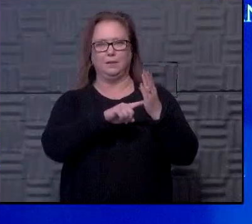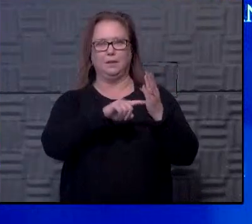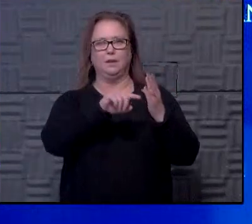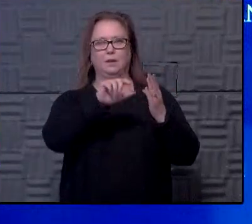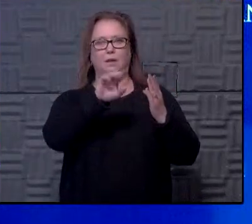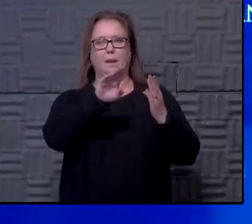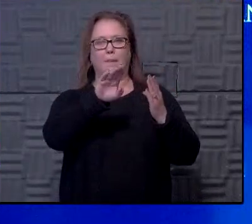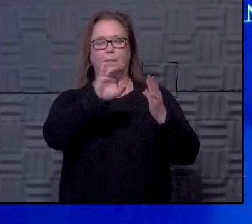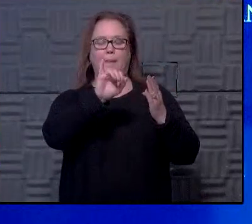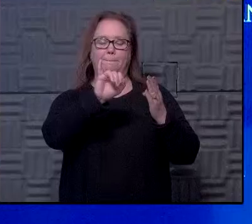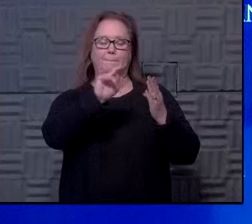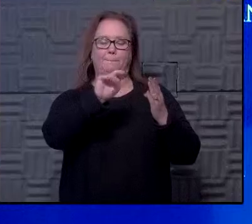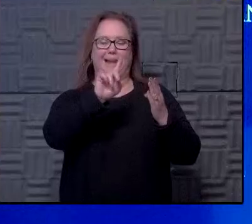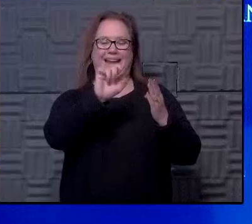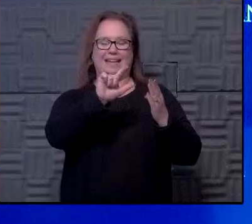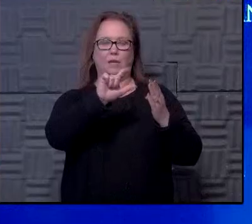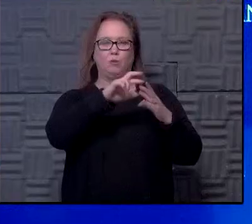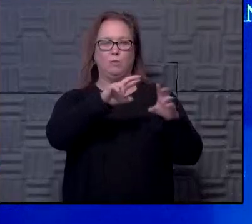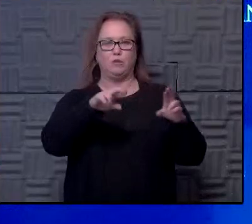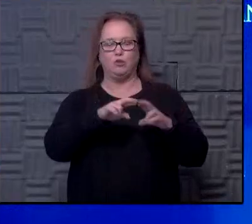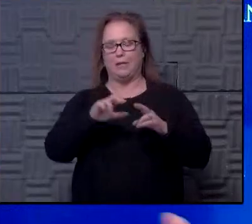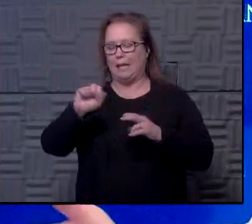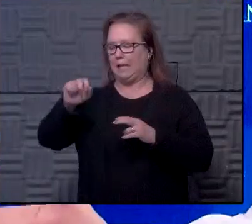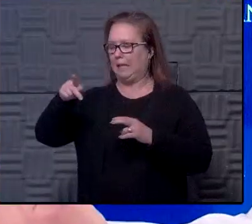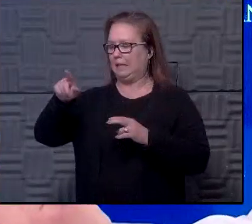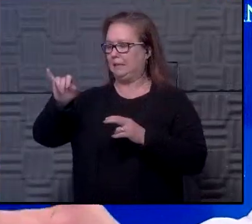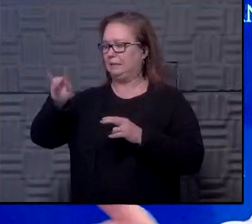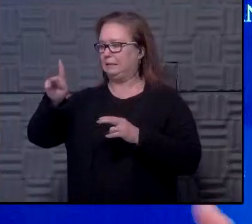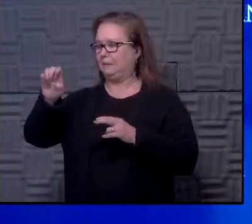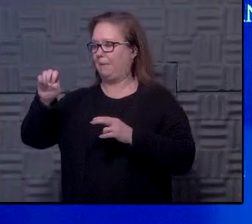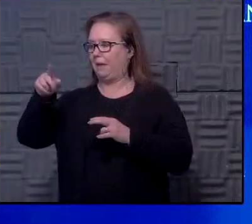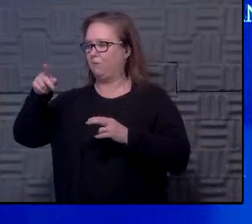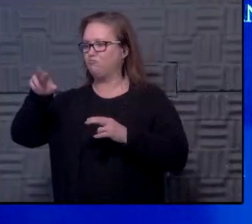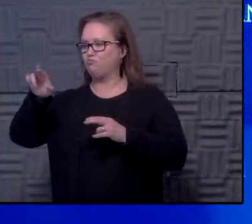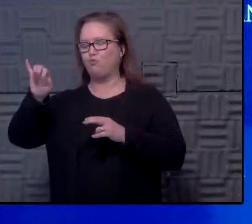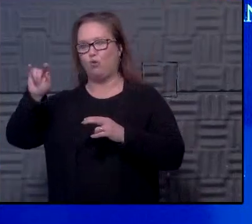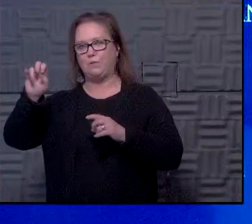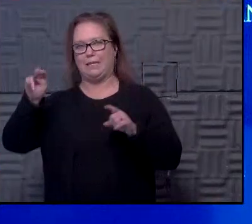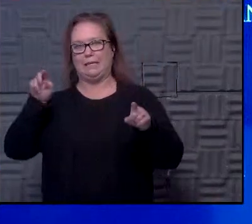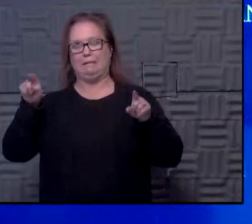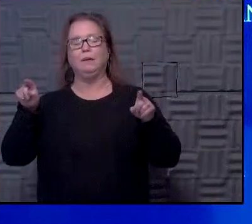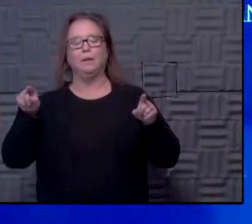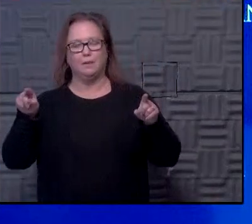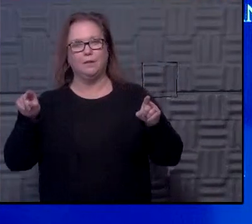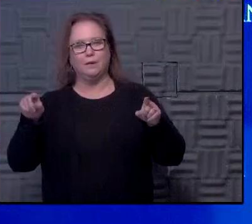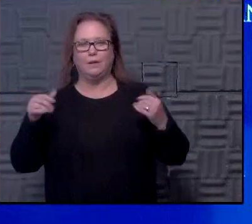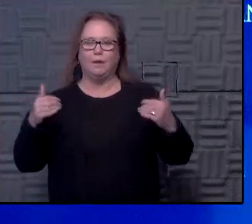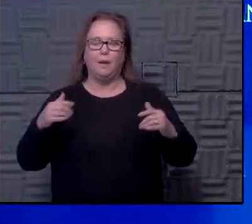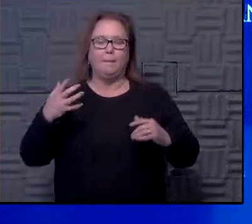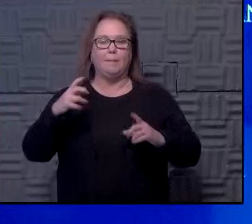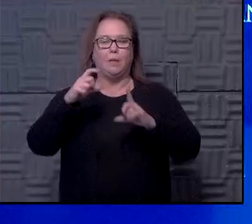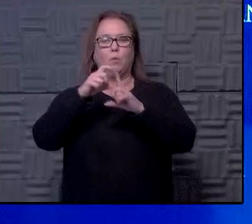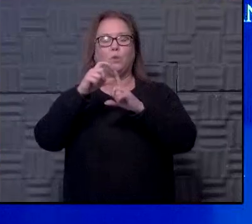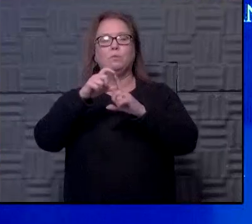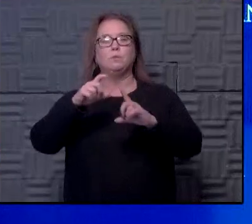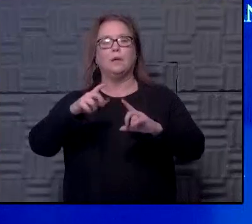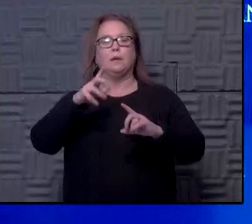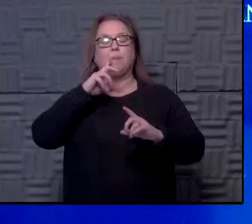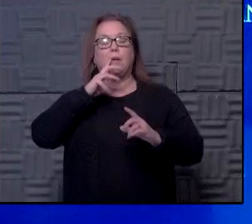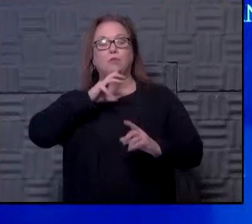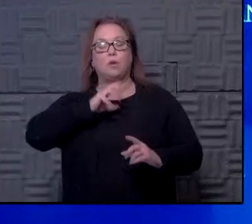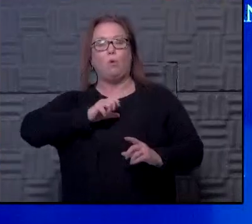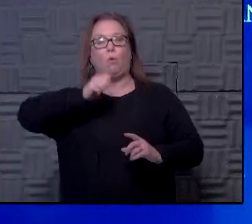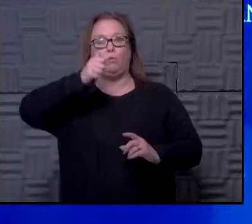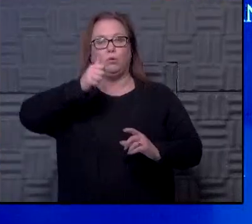the whole spike protein. And so let's talk through that a little bit, because I think what it demonstrated is that even as you get older, you